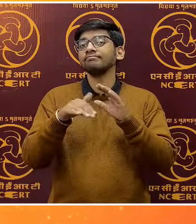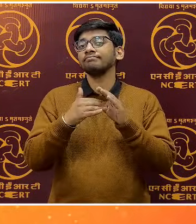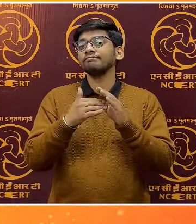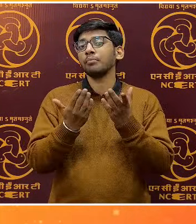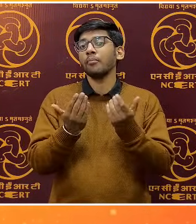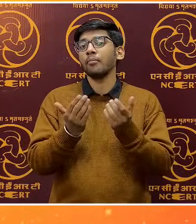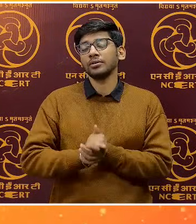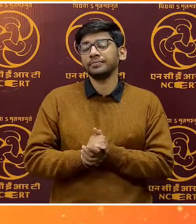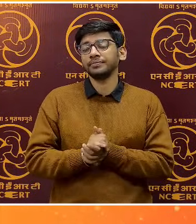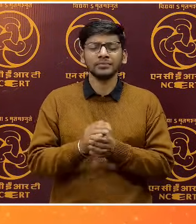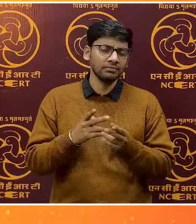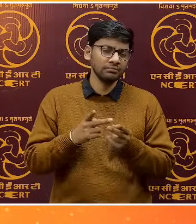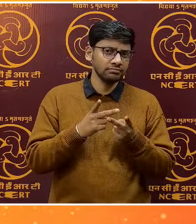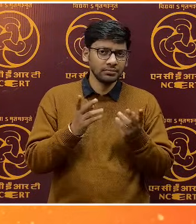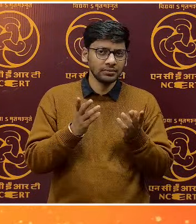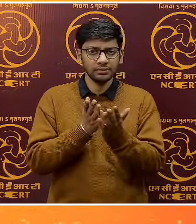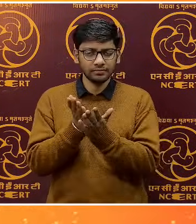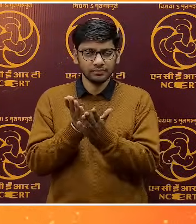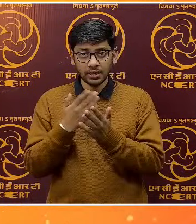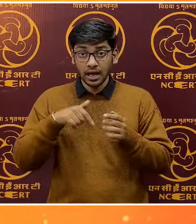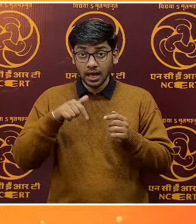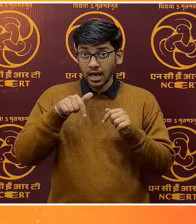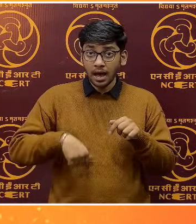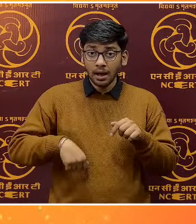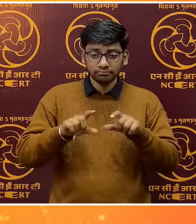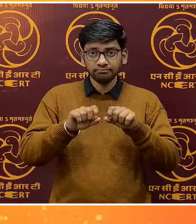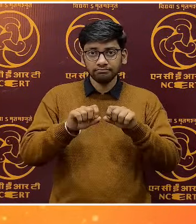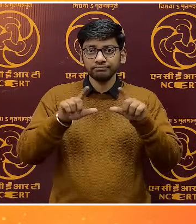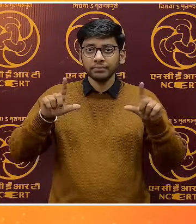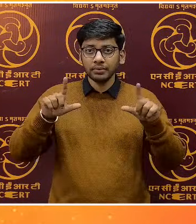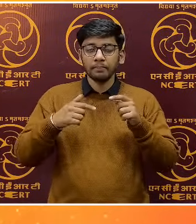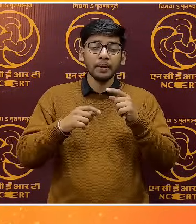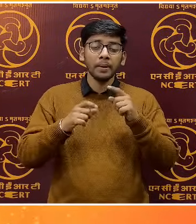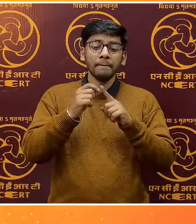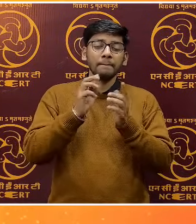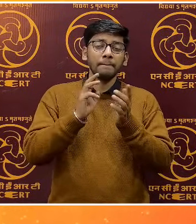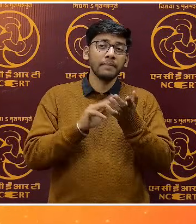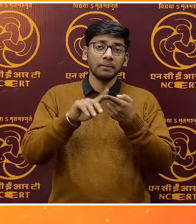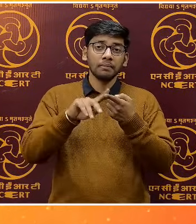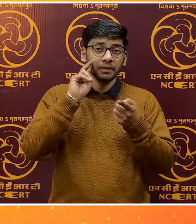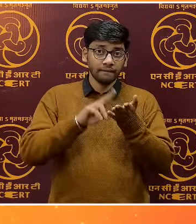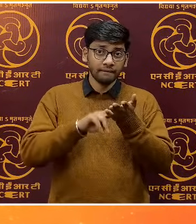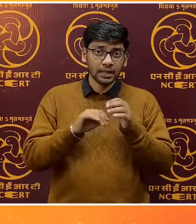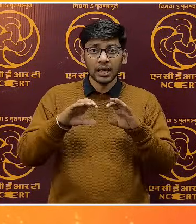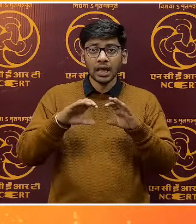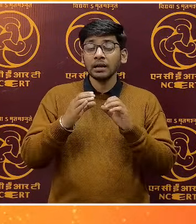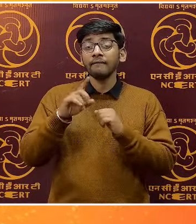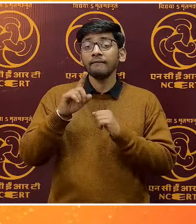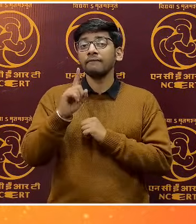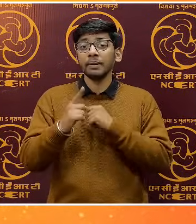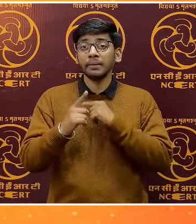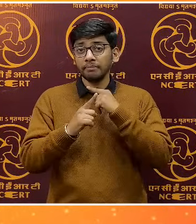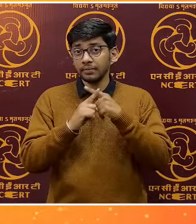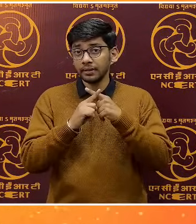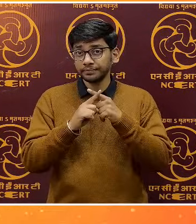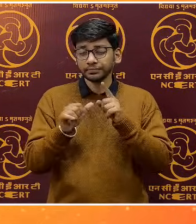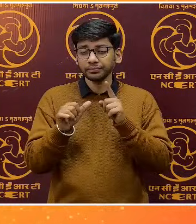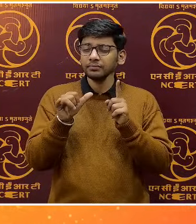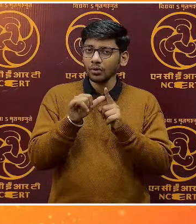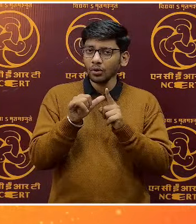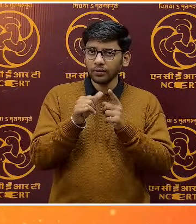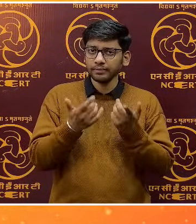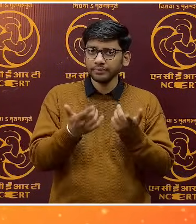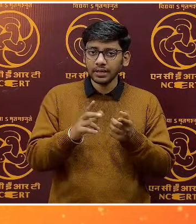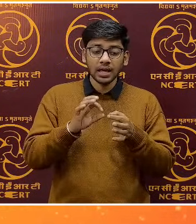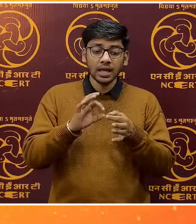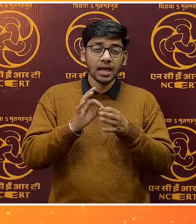dth.class1@ciet.nic.in. Apart from this, at this moment you're watching us on PME Vidya channel number 1 and also on our YouTube channel that